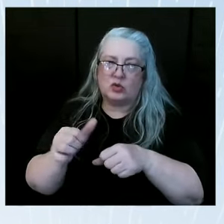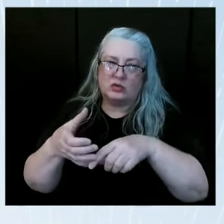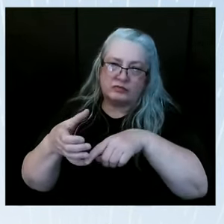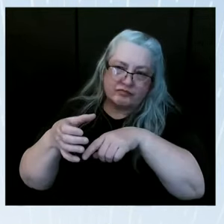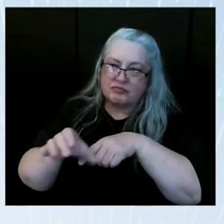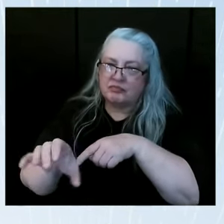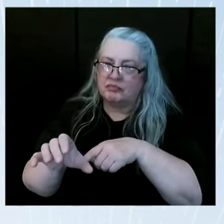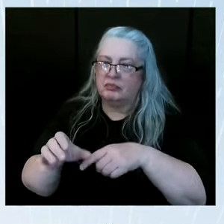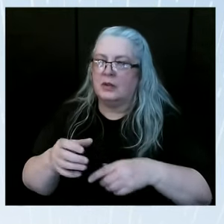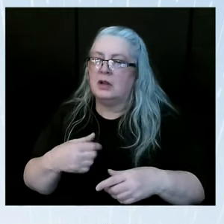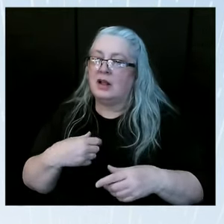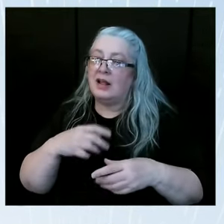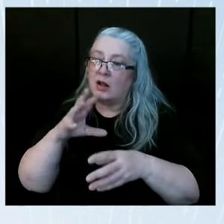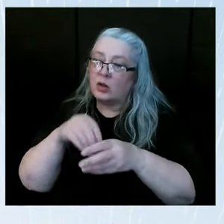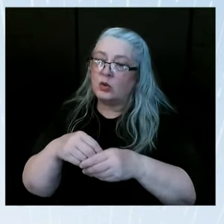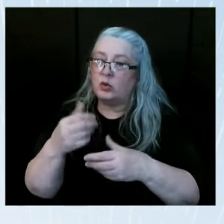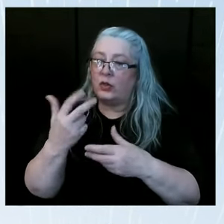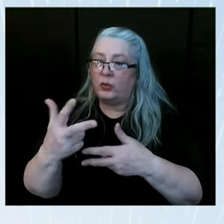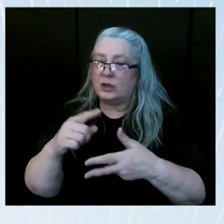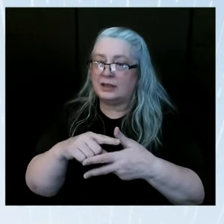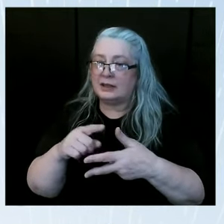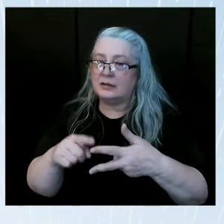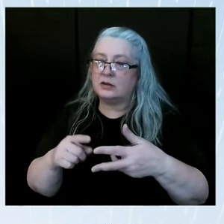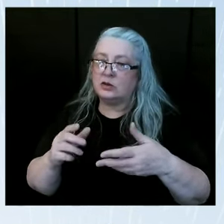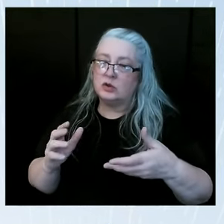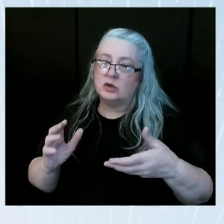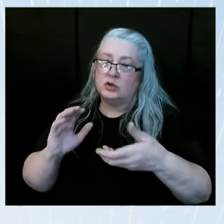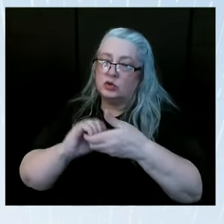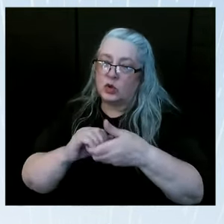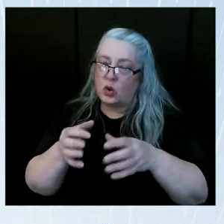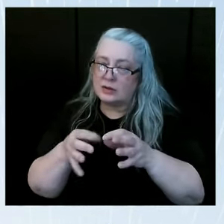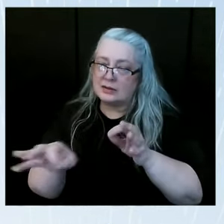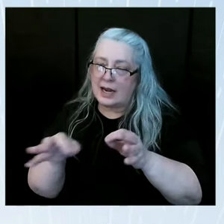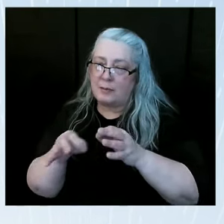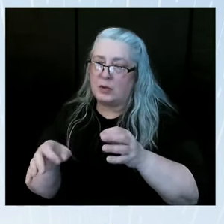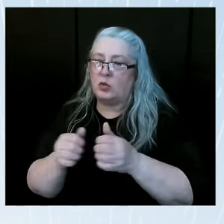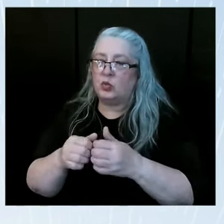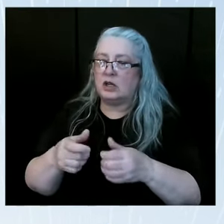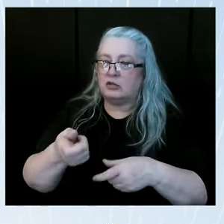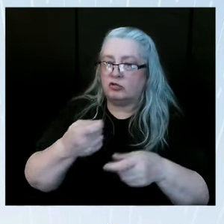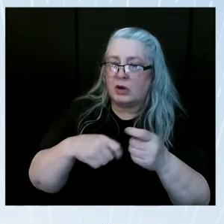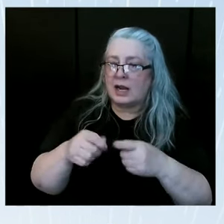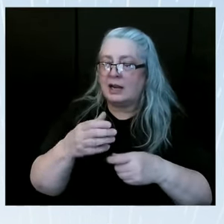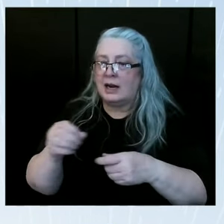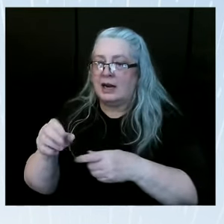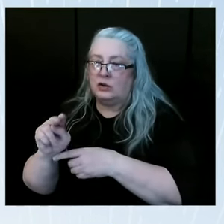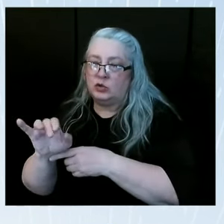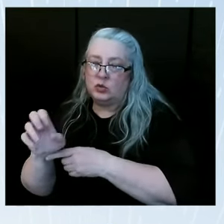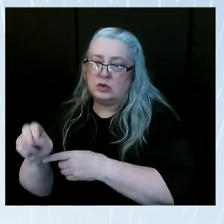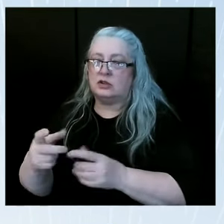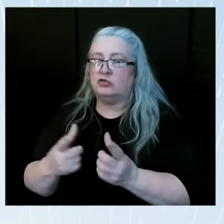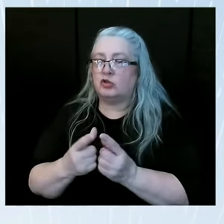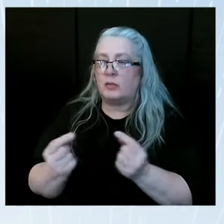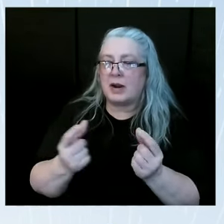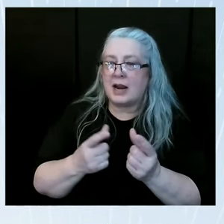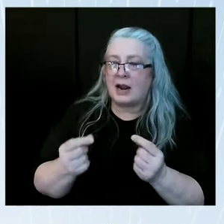in Japan and the European Union under the Trilateral Partnership to raise awareness on forced labor